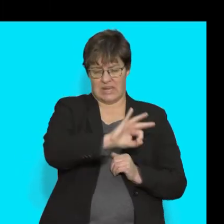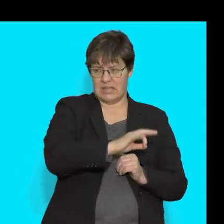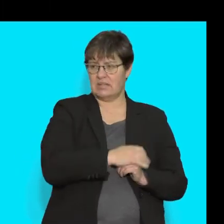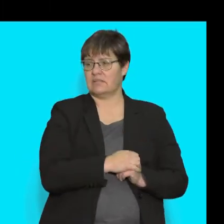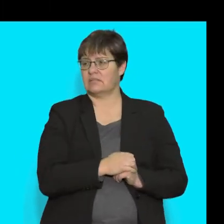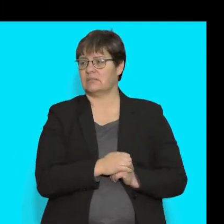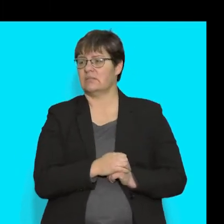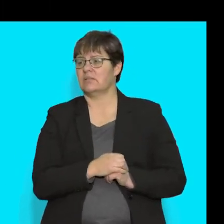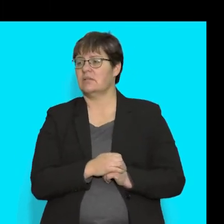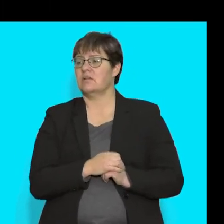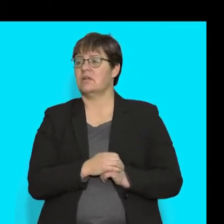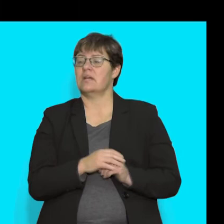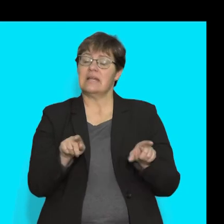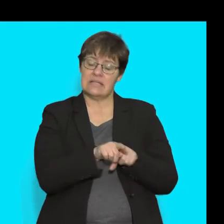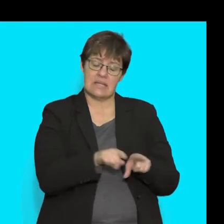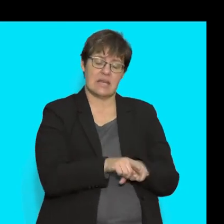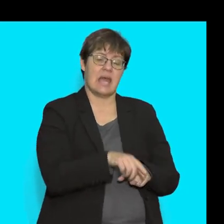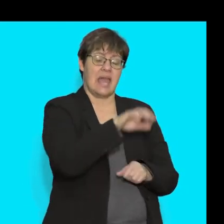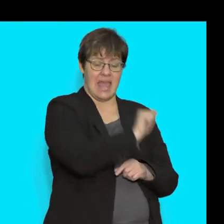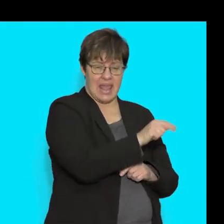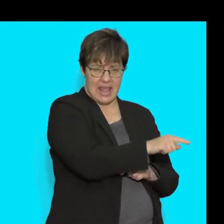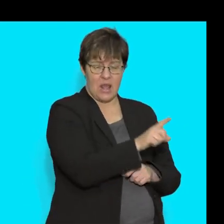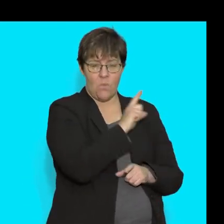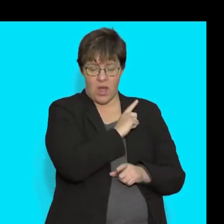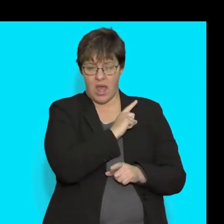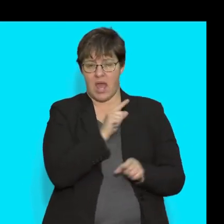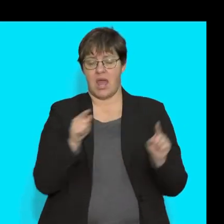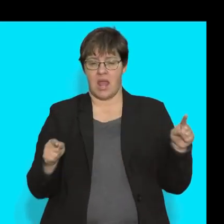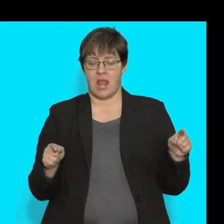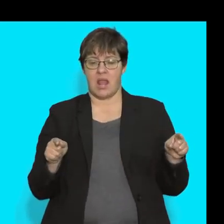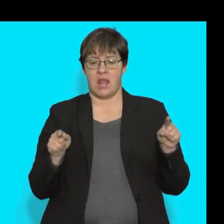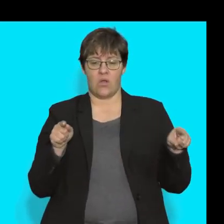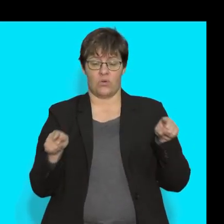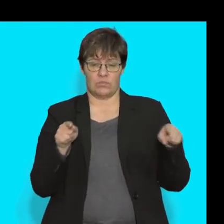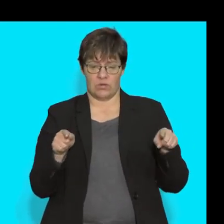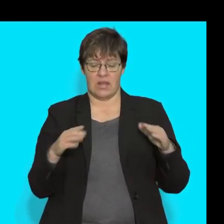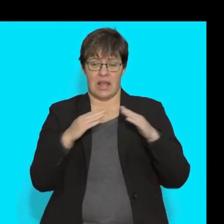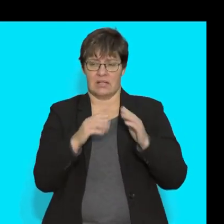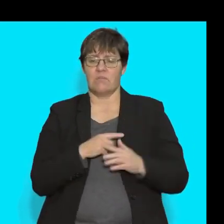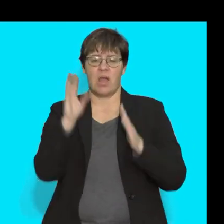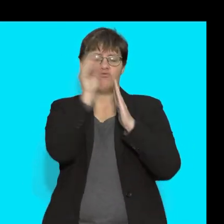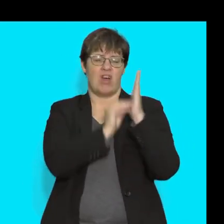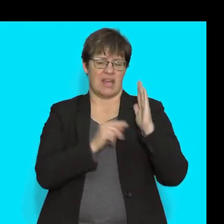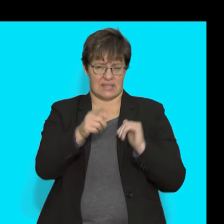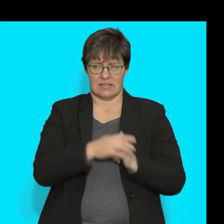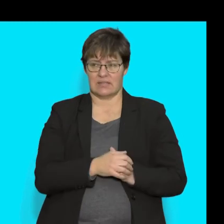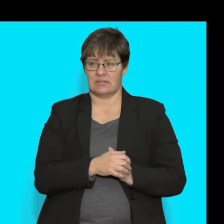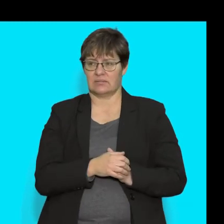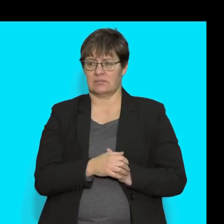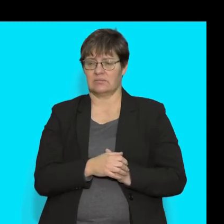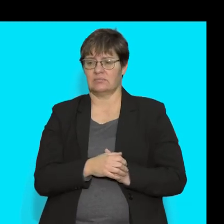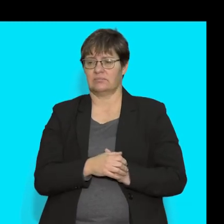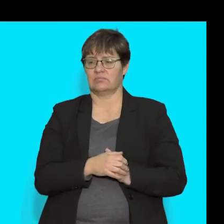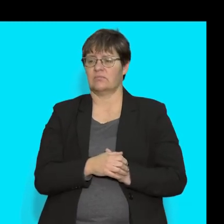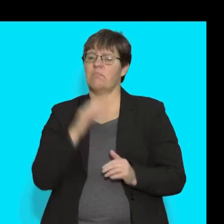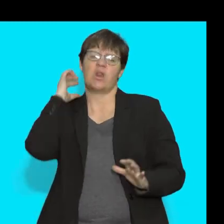F1, right, just to label it, is equals to angle A because it's corresponding angles. By the way, let me just write all of this down